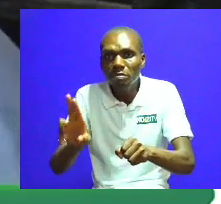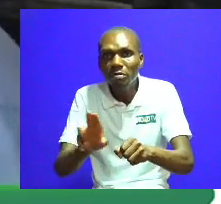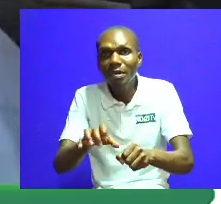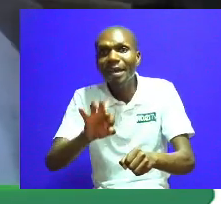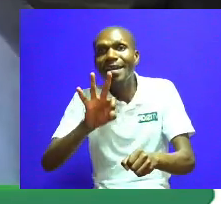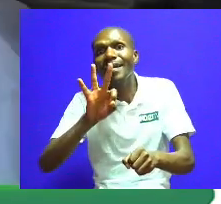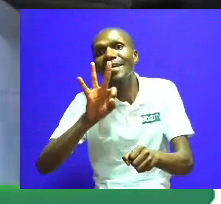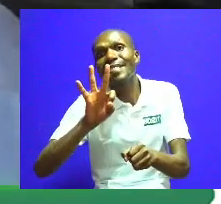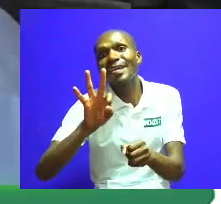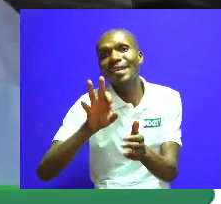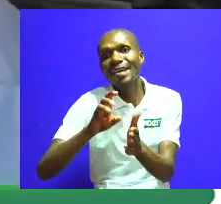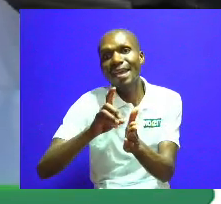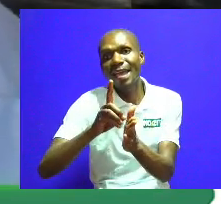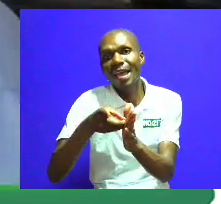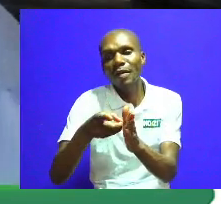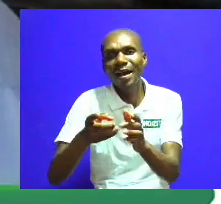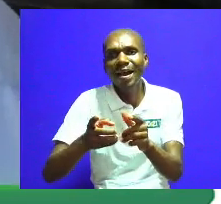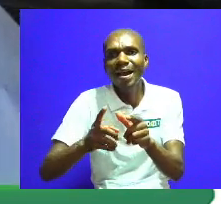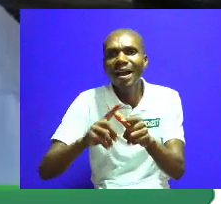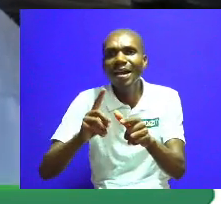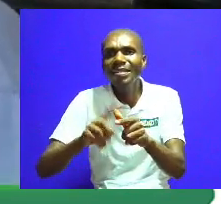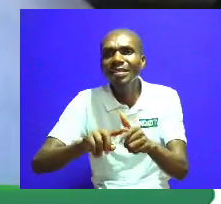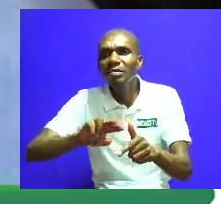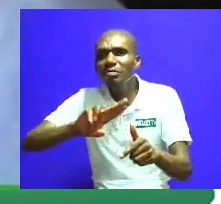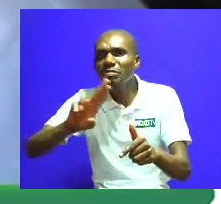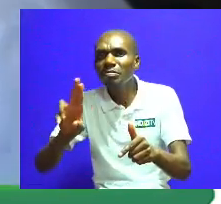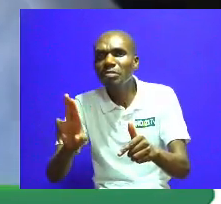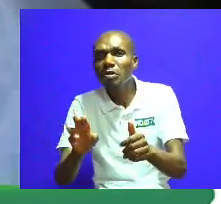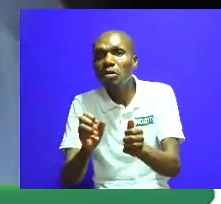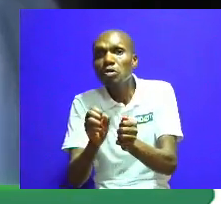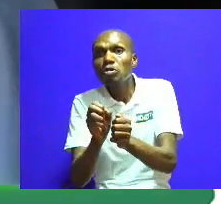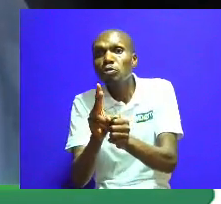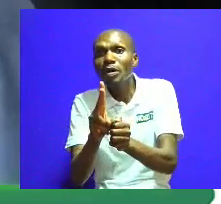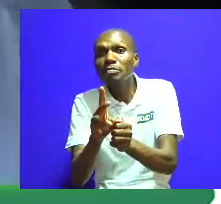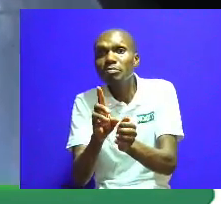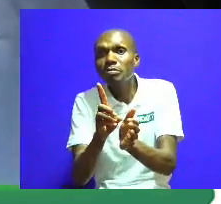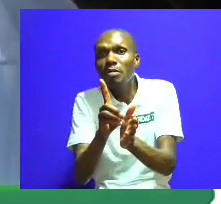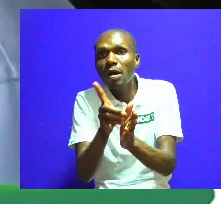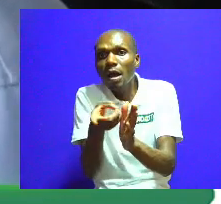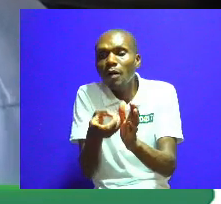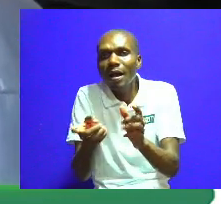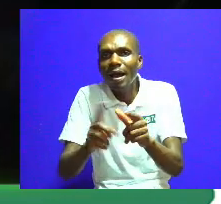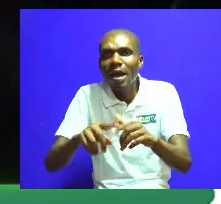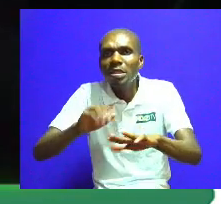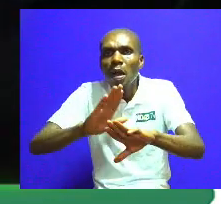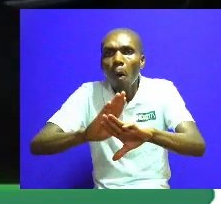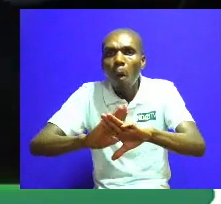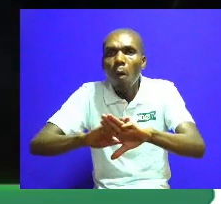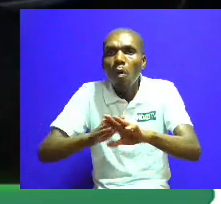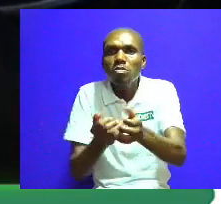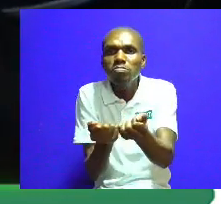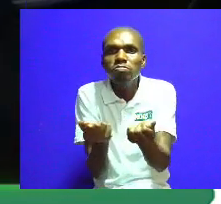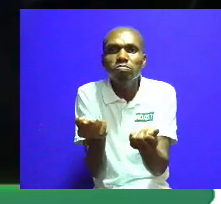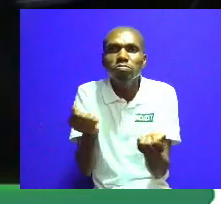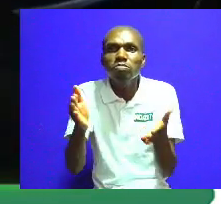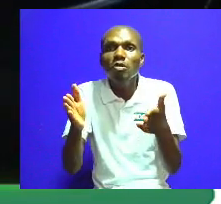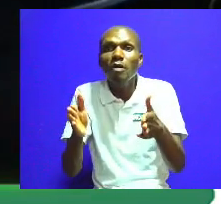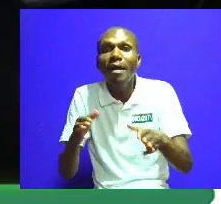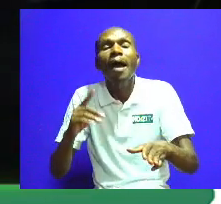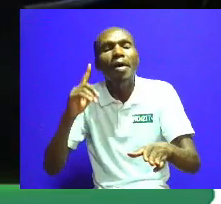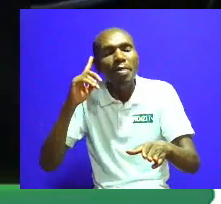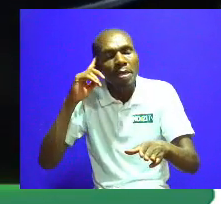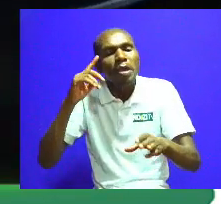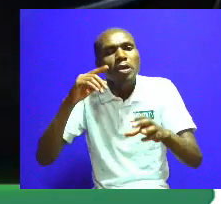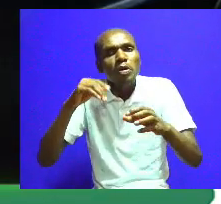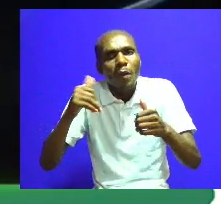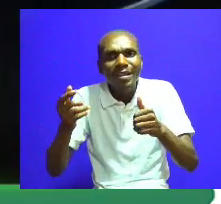It's a fast charging system. Portable one, you charge it for 12 hours. So a good driver should have a good plan. So wherever